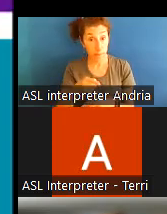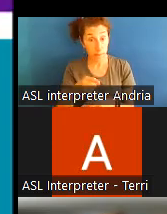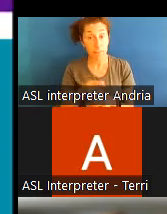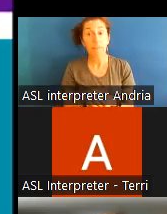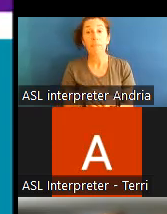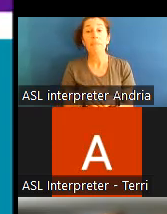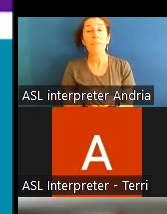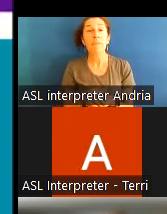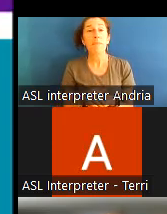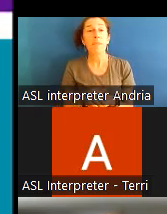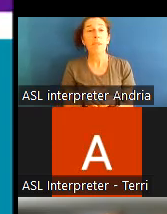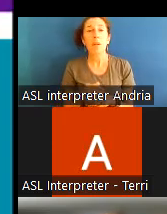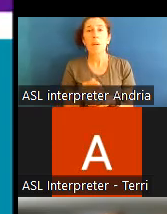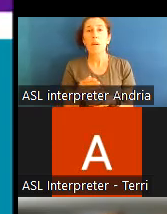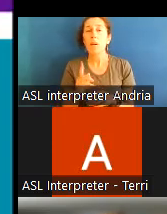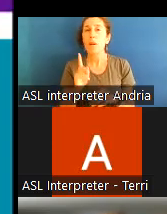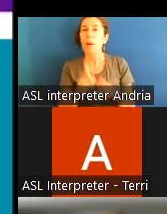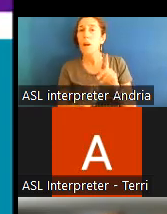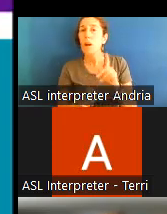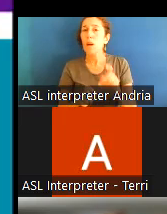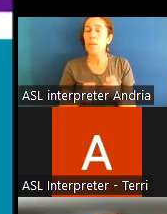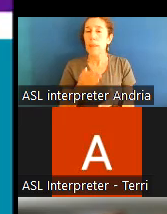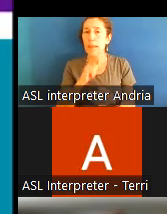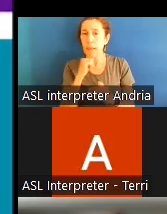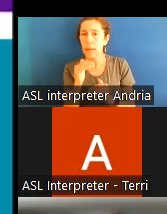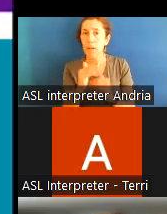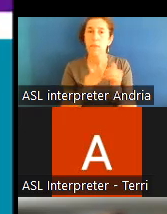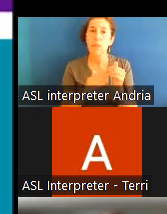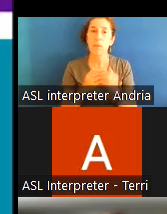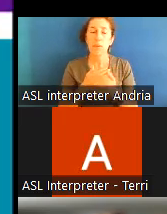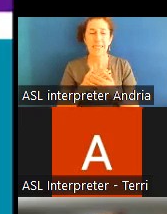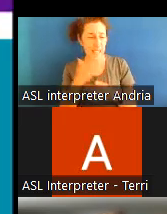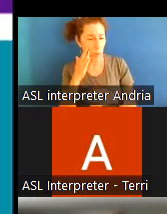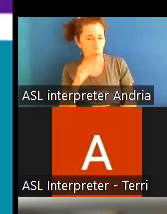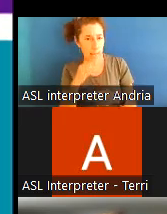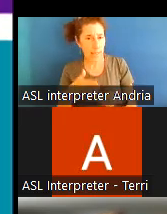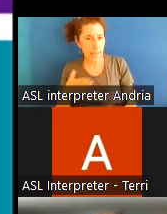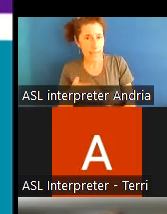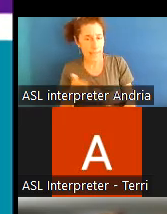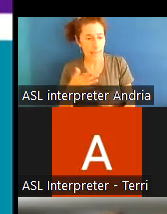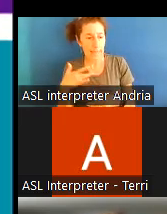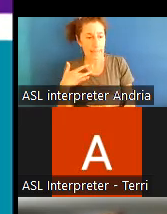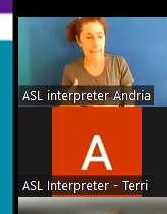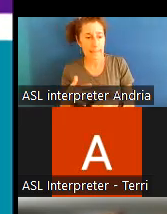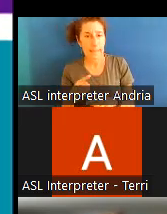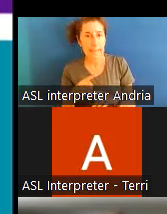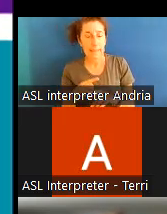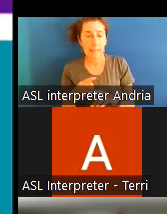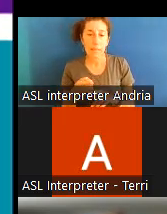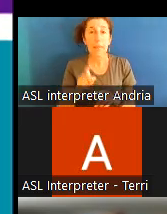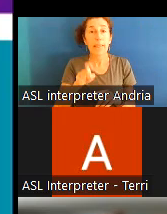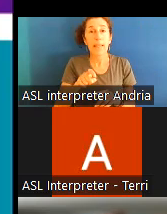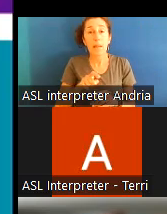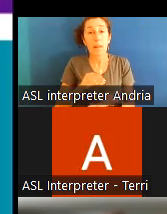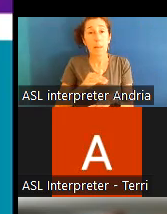really important because depending on these answers, you may be talking to somebody who needs medical treatment, that you